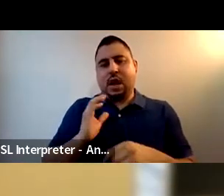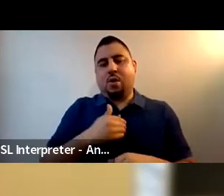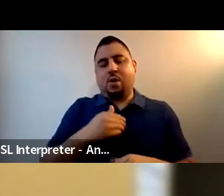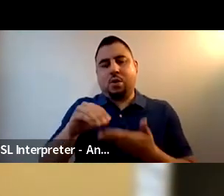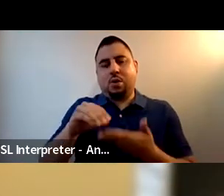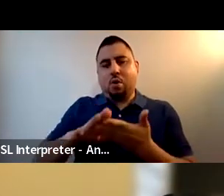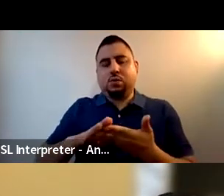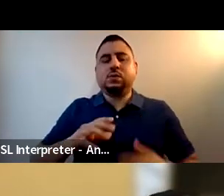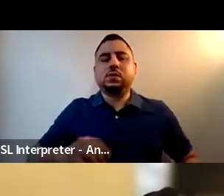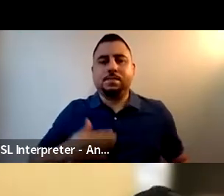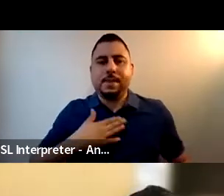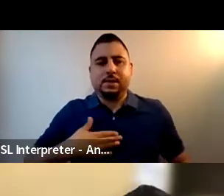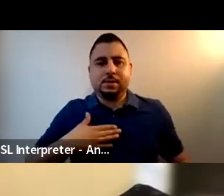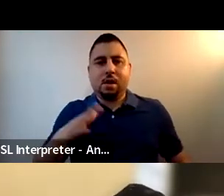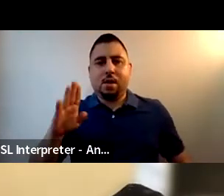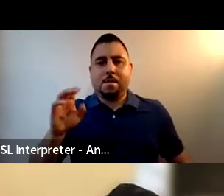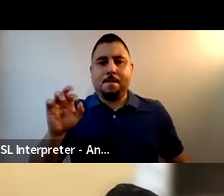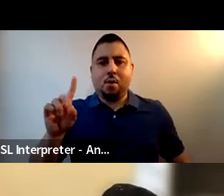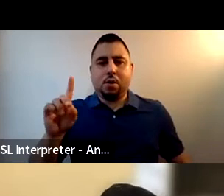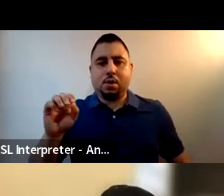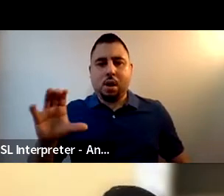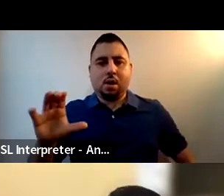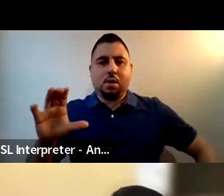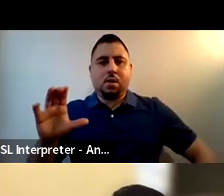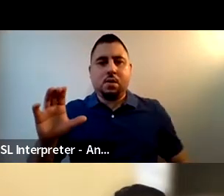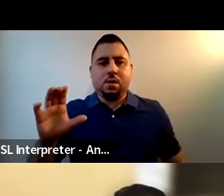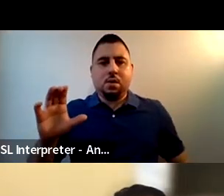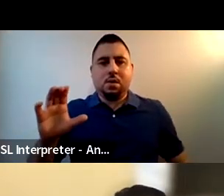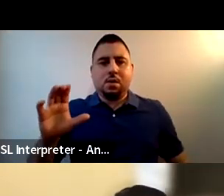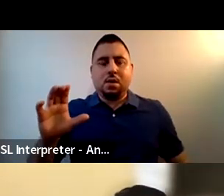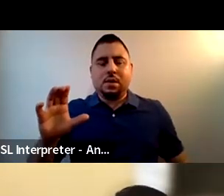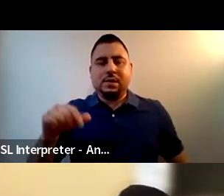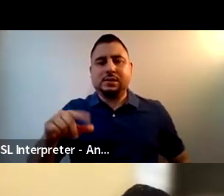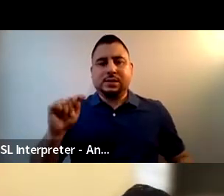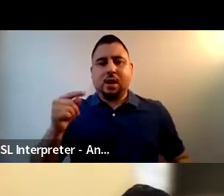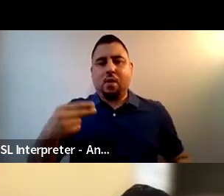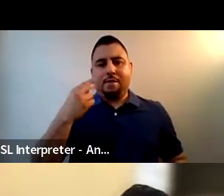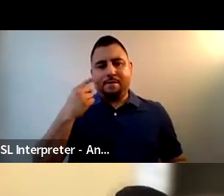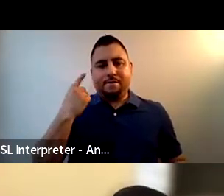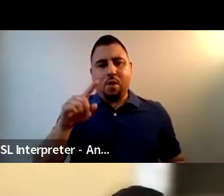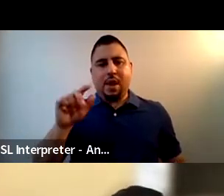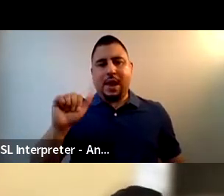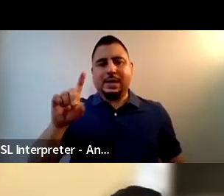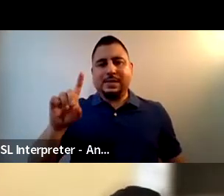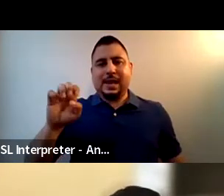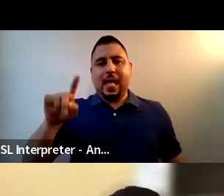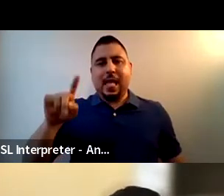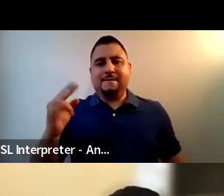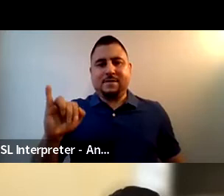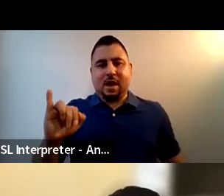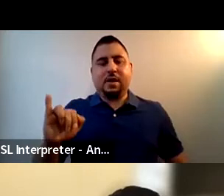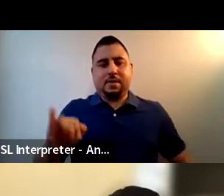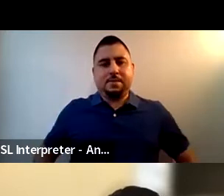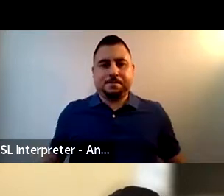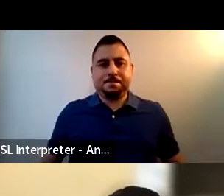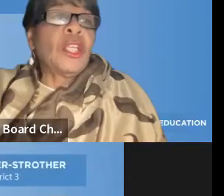or and on board docs. It's Courtney Talmud for Adelphi. Thank you. Next will